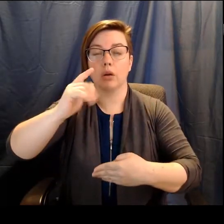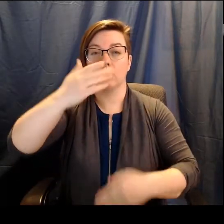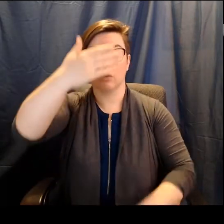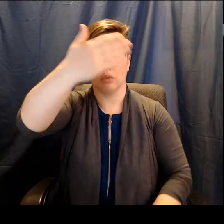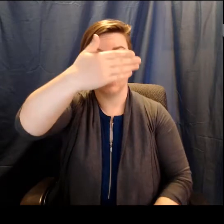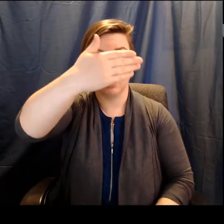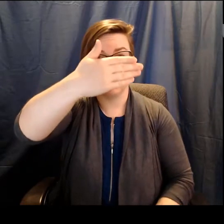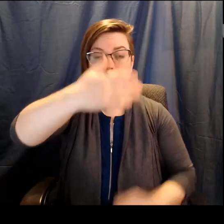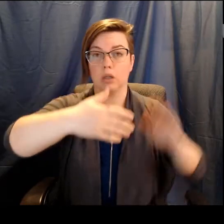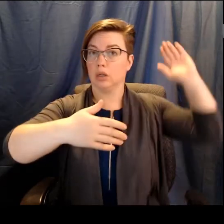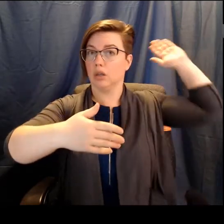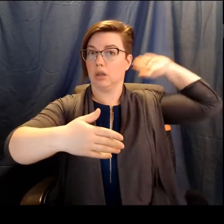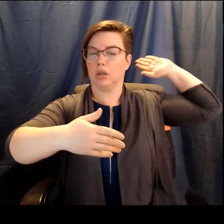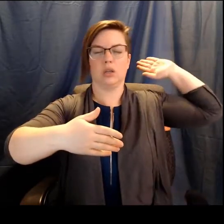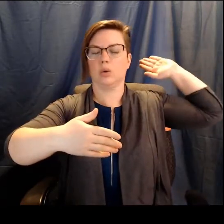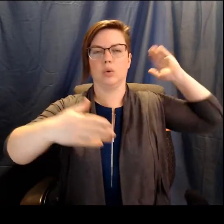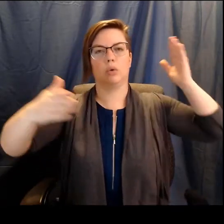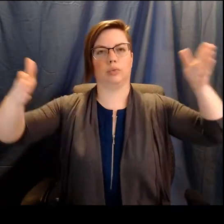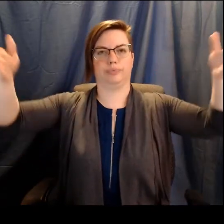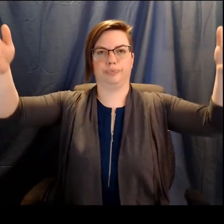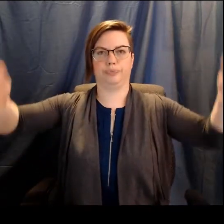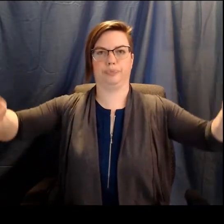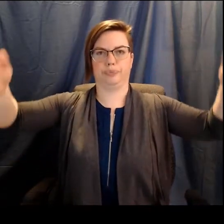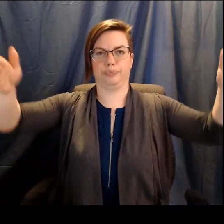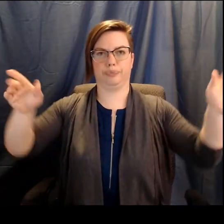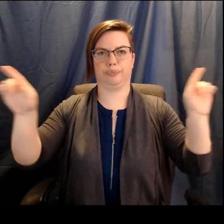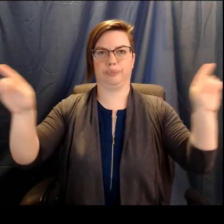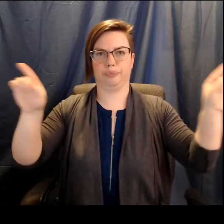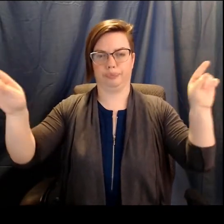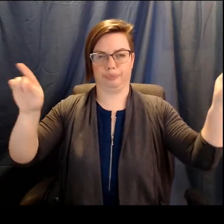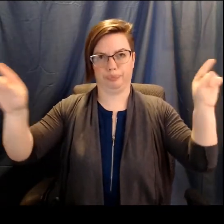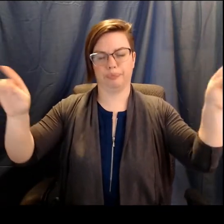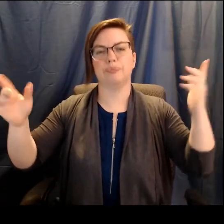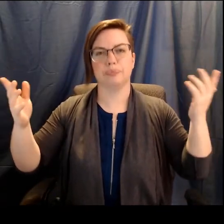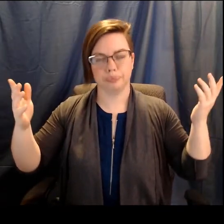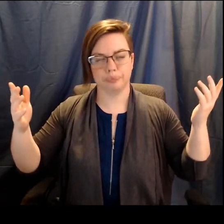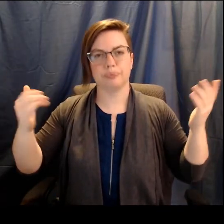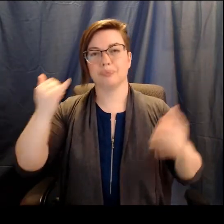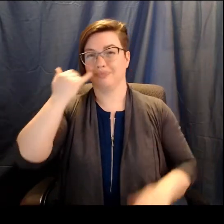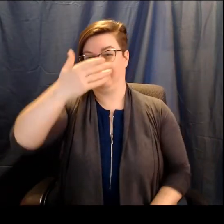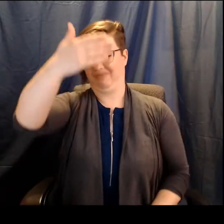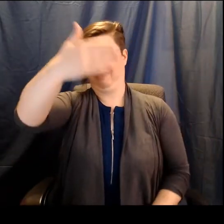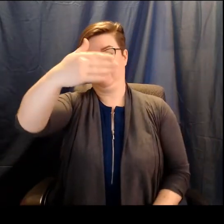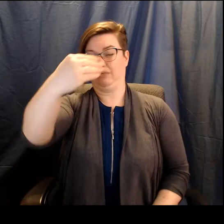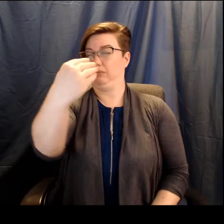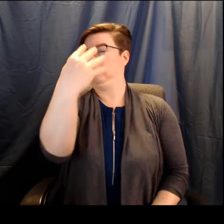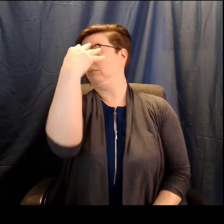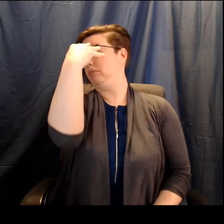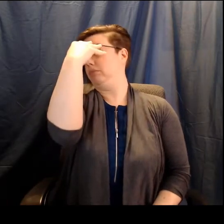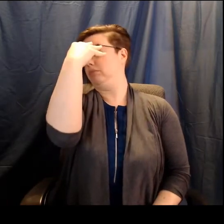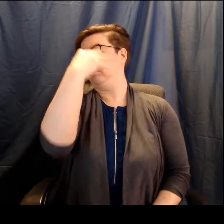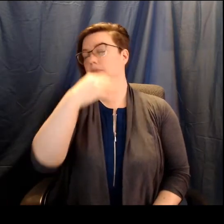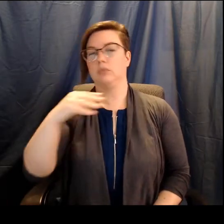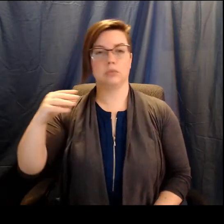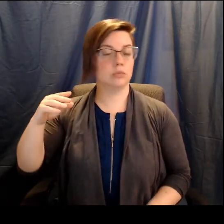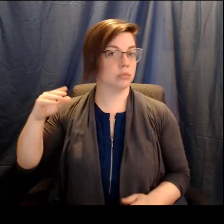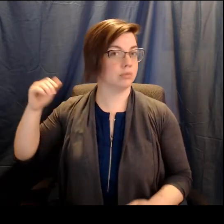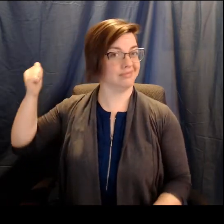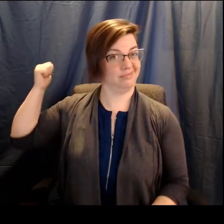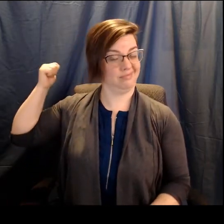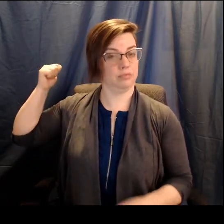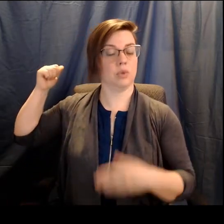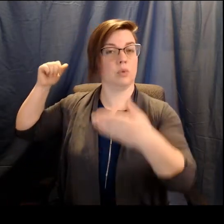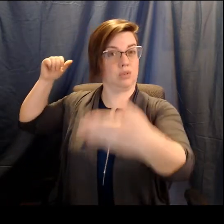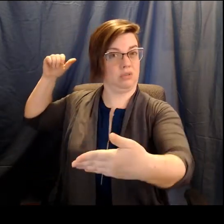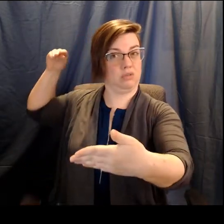because it gives you lots of light, but it's not in front of you, so you're not squinting with bright light coming into your face, and it's not behind you, so the light's not reflecting